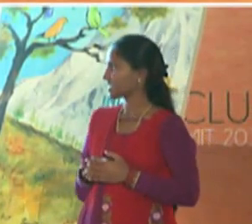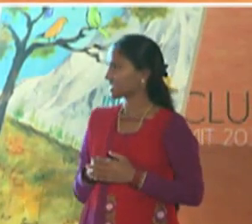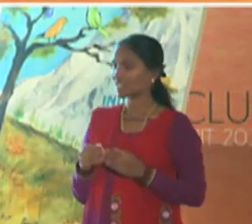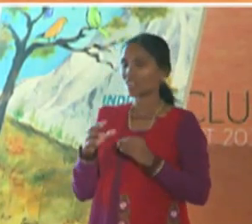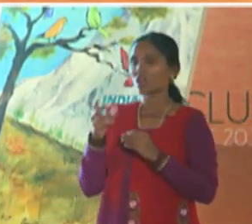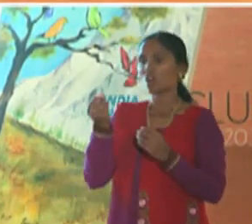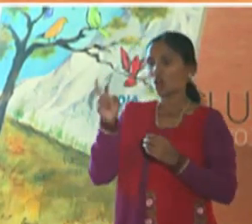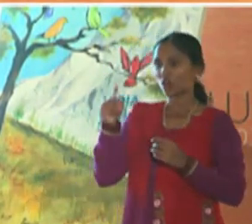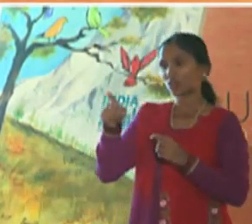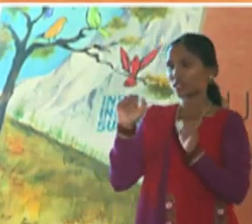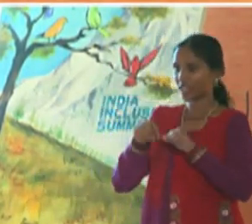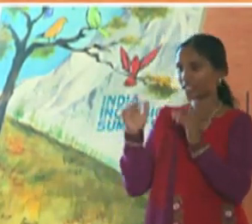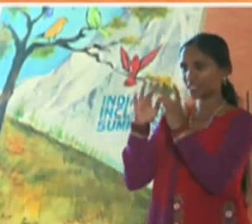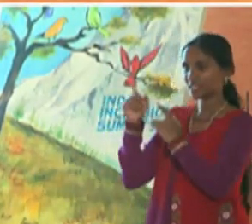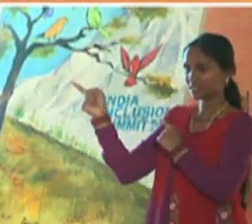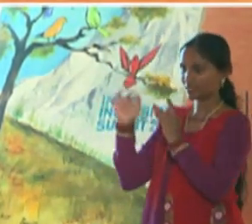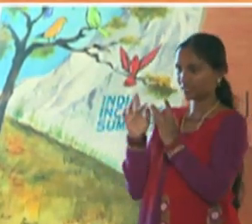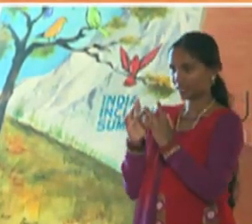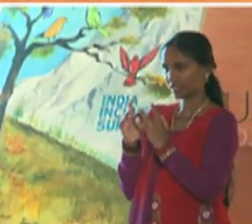website, chuskit.in,